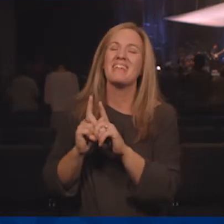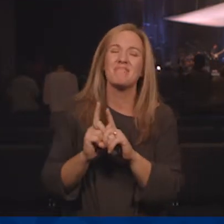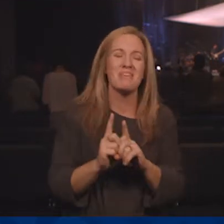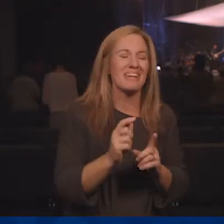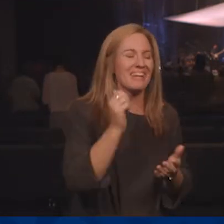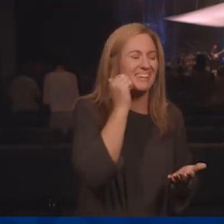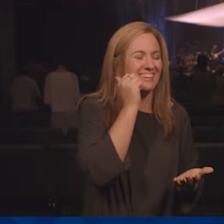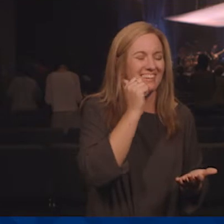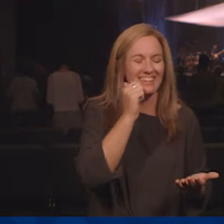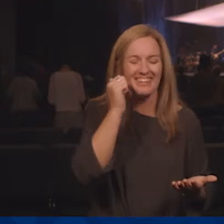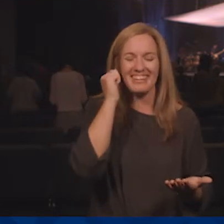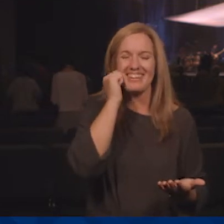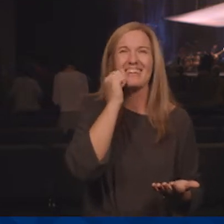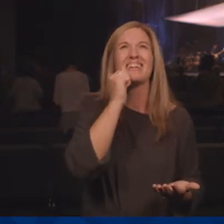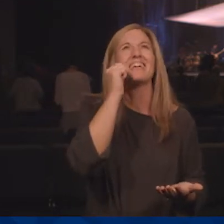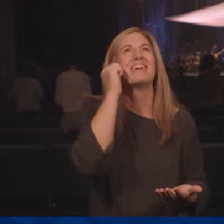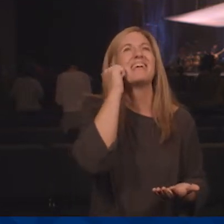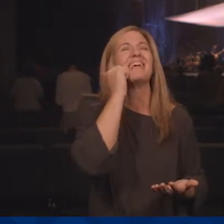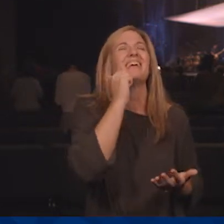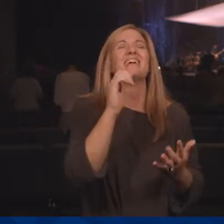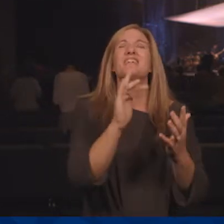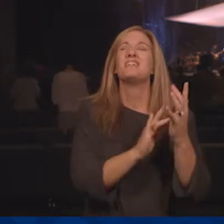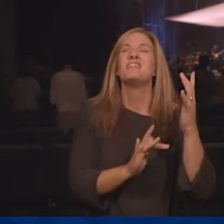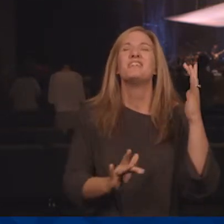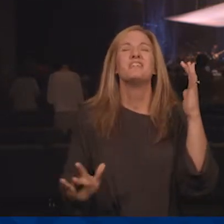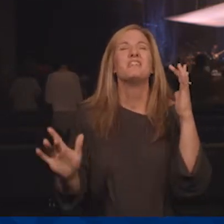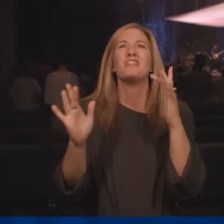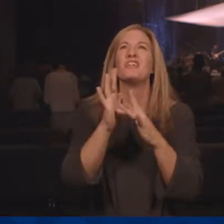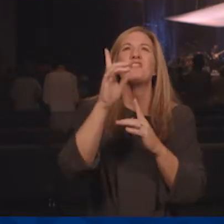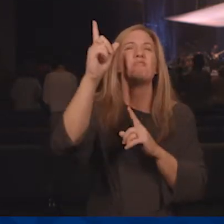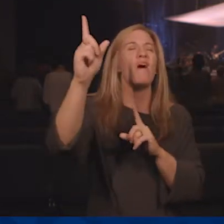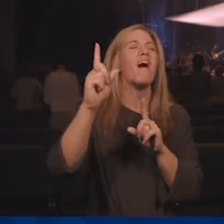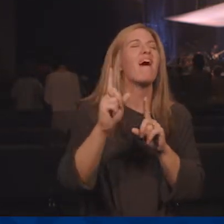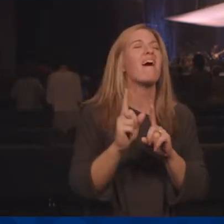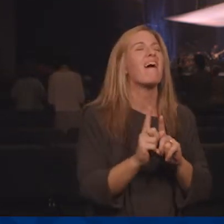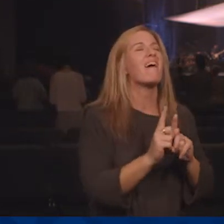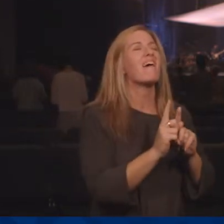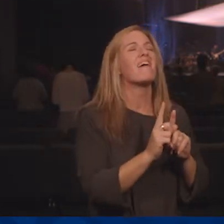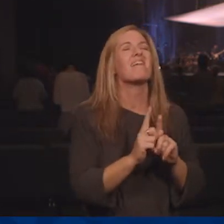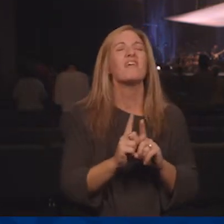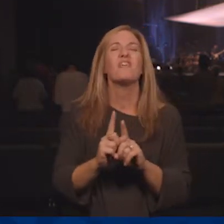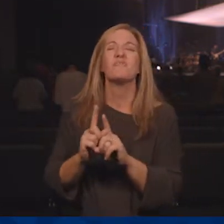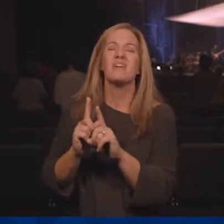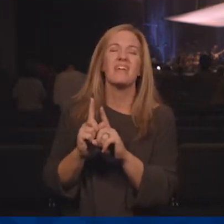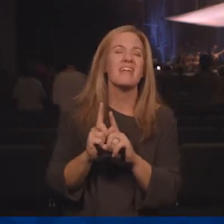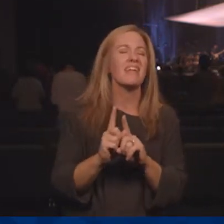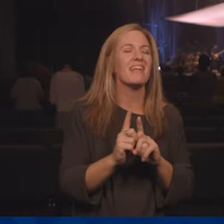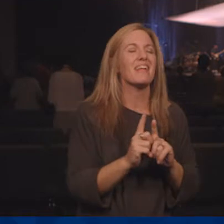with me, you are.